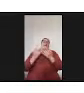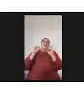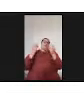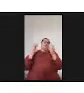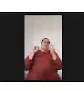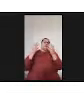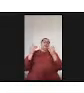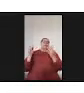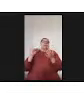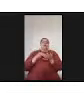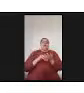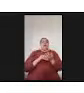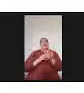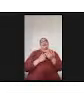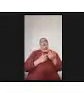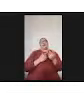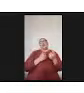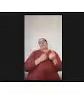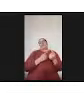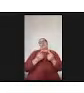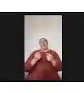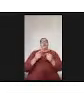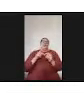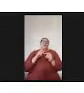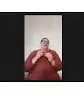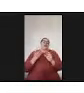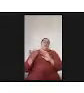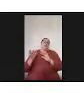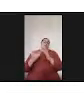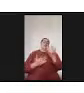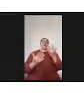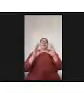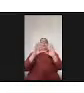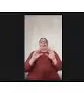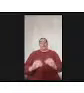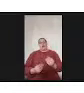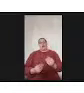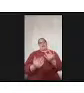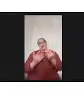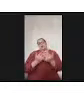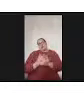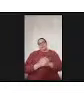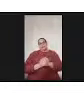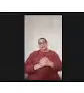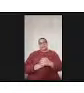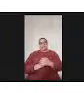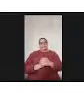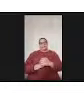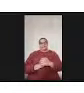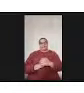hydrants to be able to kill the fire or to extinguish the fire.